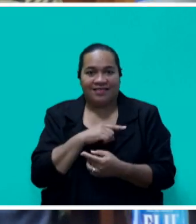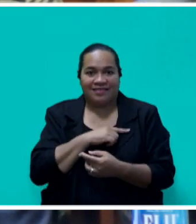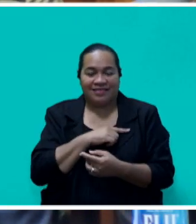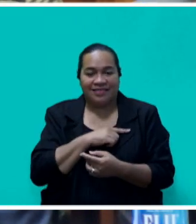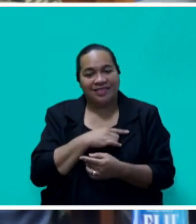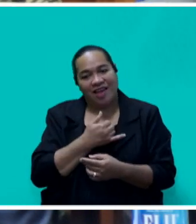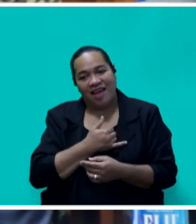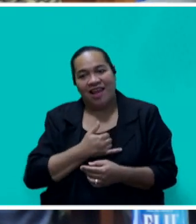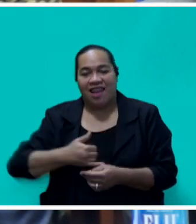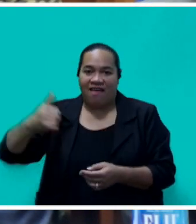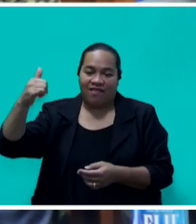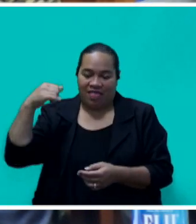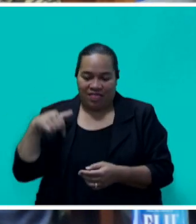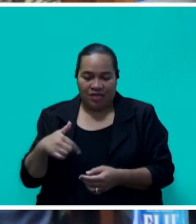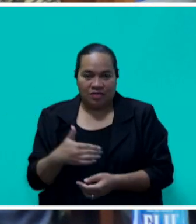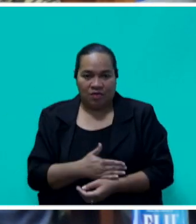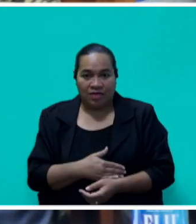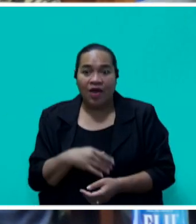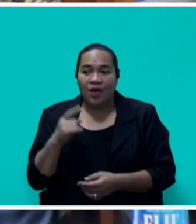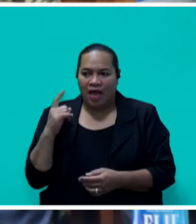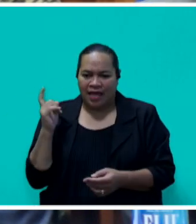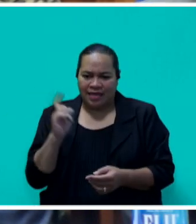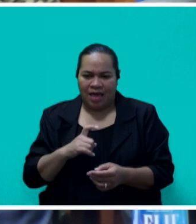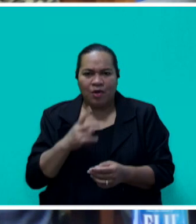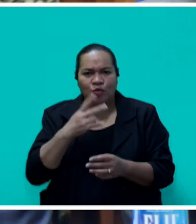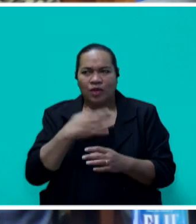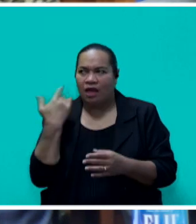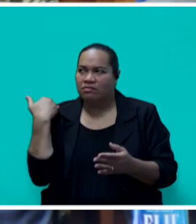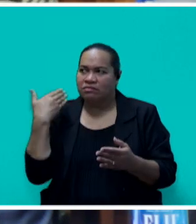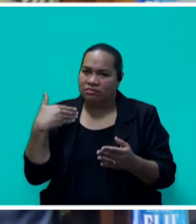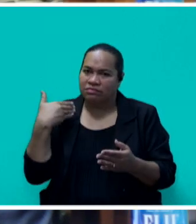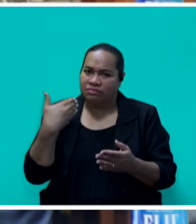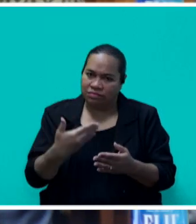left again this morning. They were here over the last 2 days, Mr. Speaker.